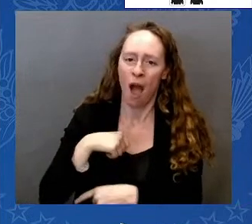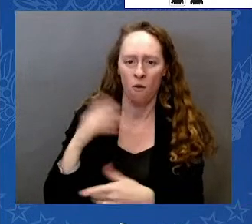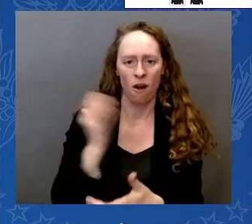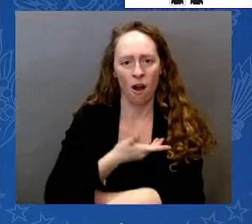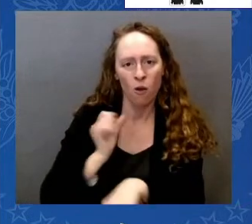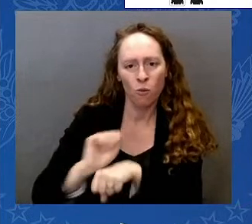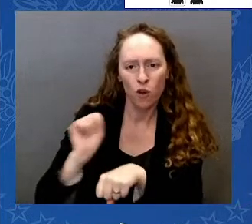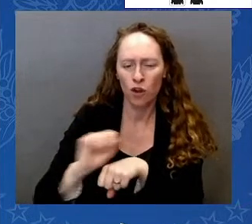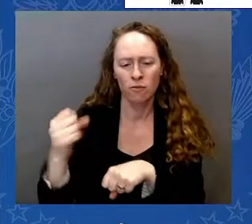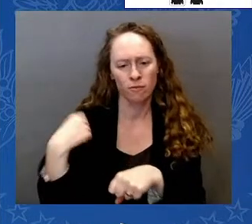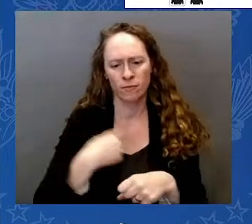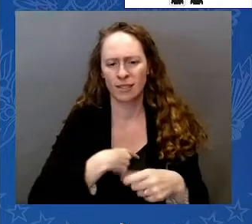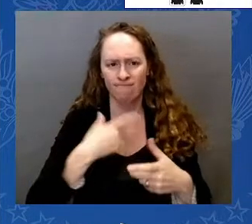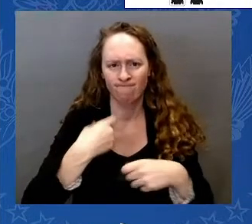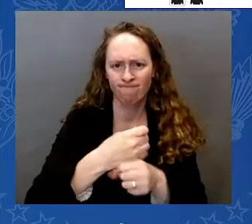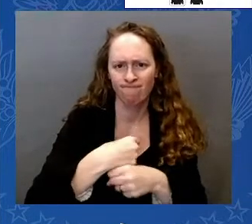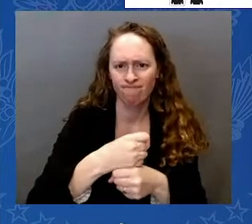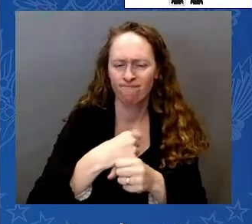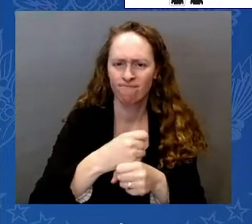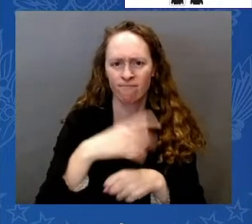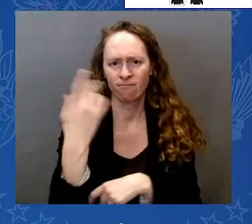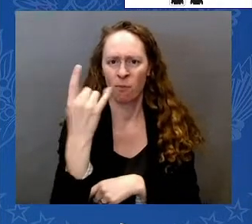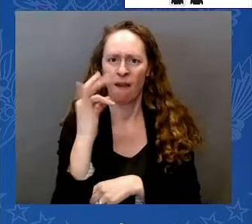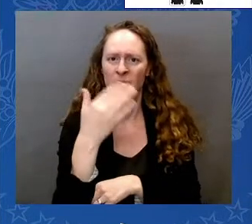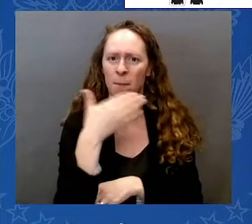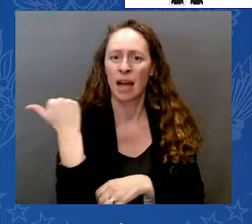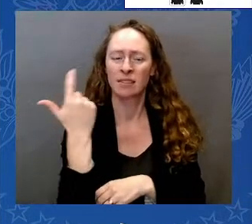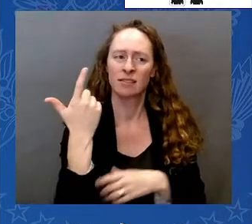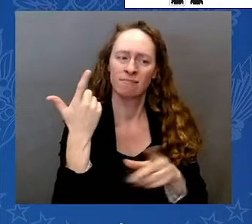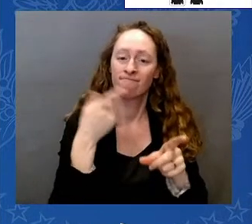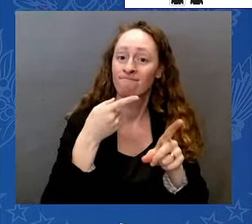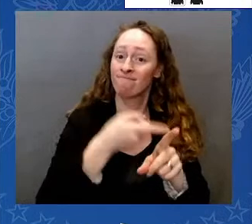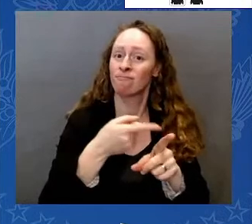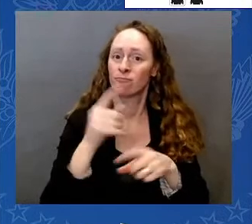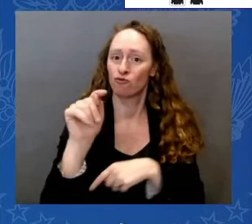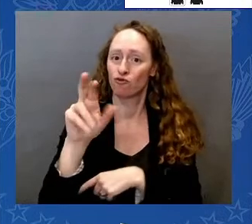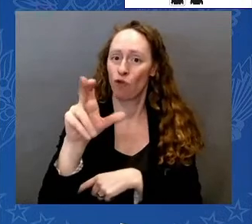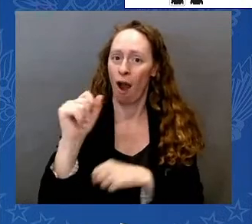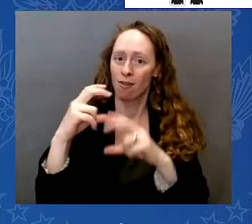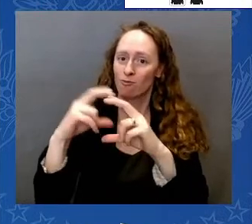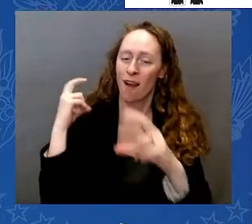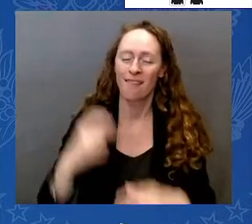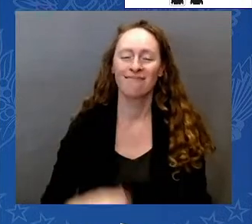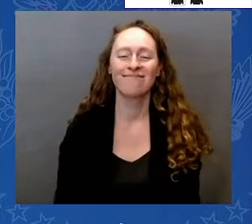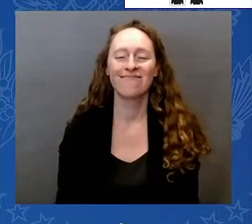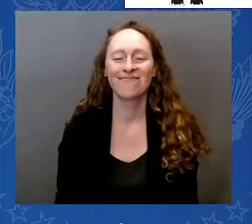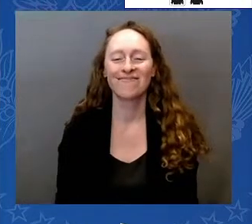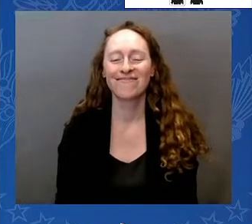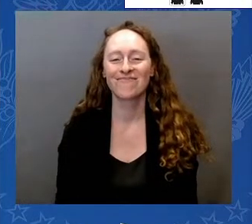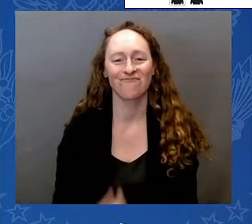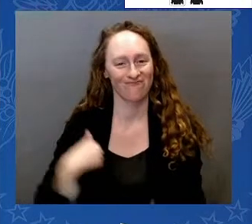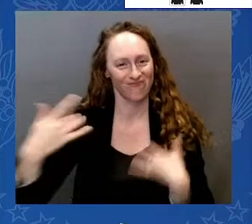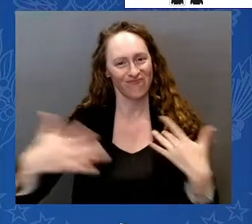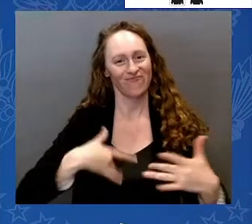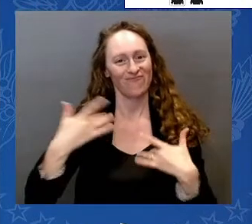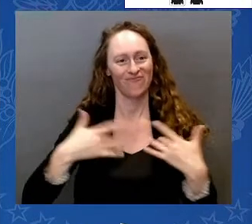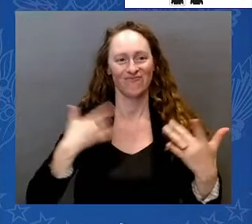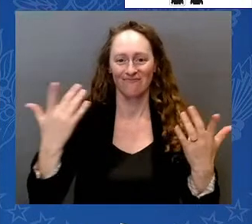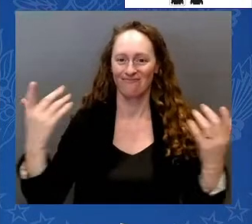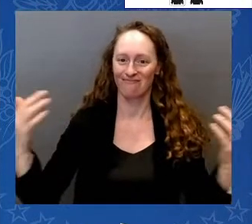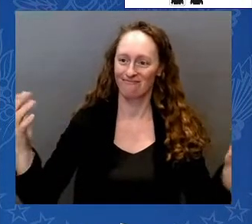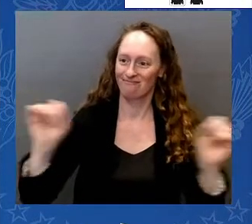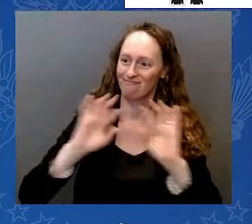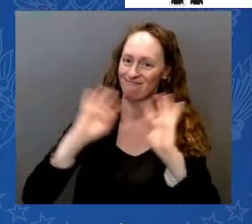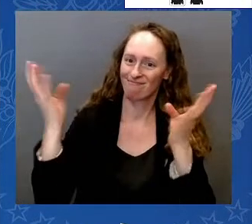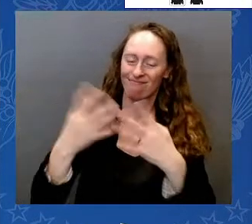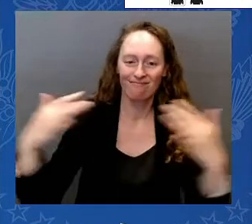of you today, especially during National Manufacturing Day, because it recognizes the hard work we do here